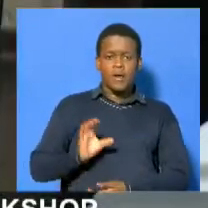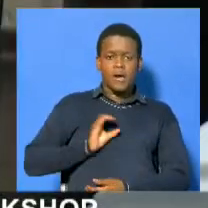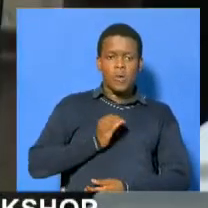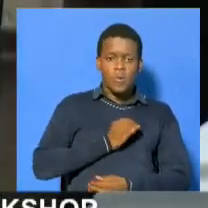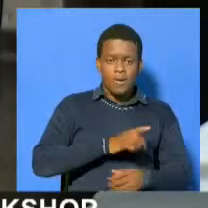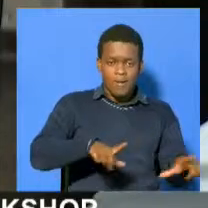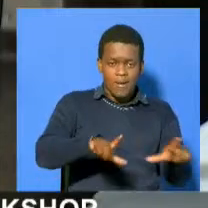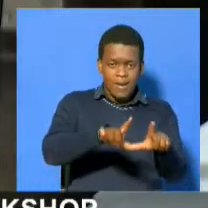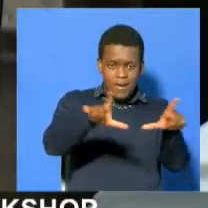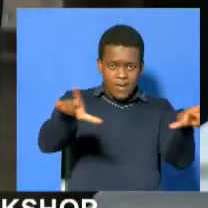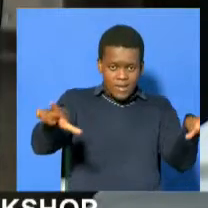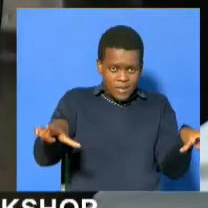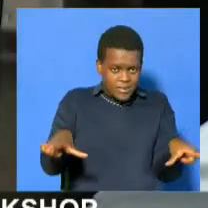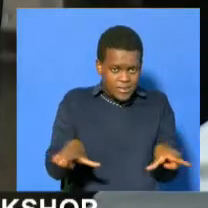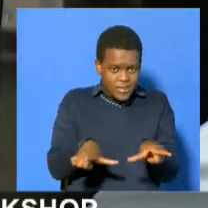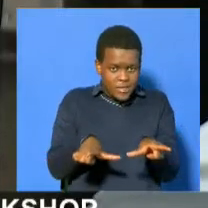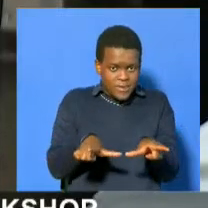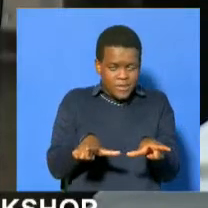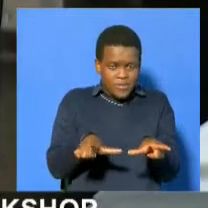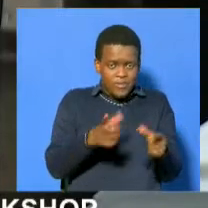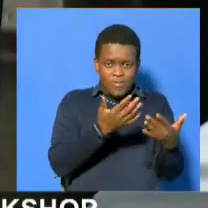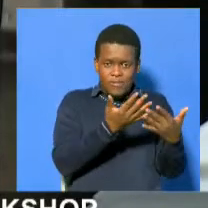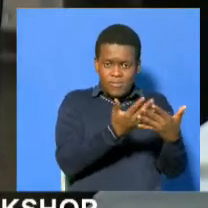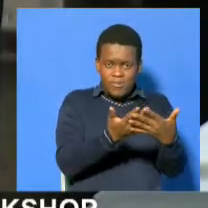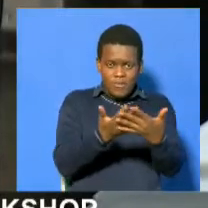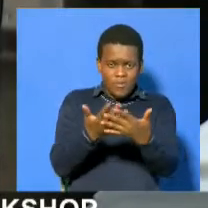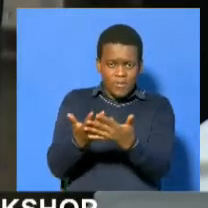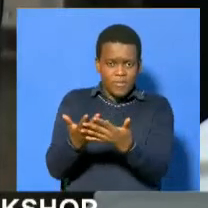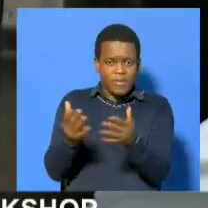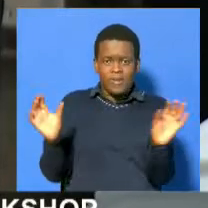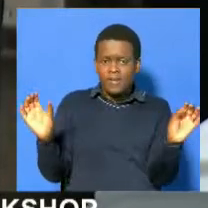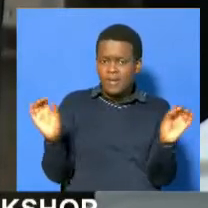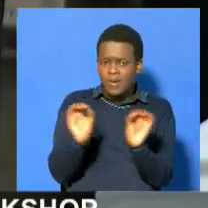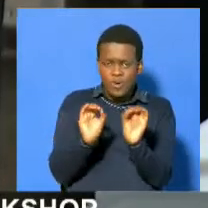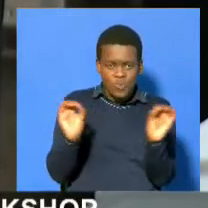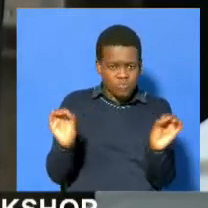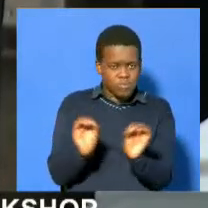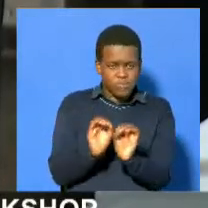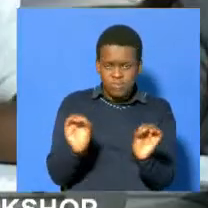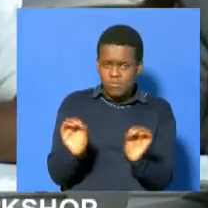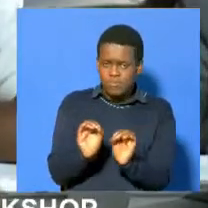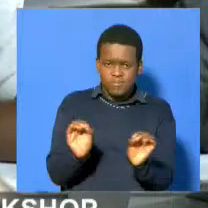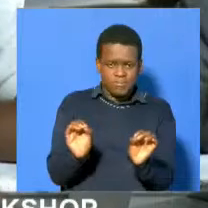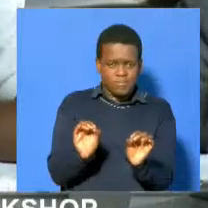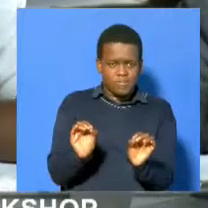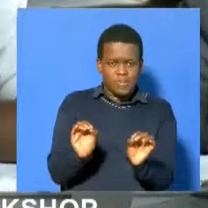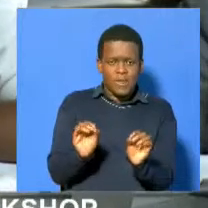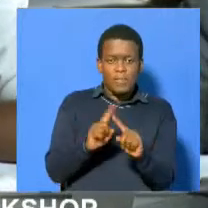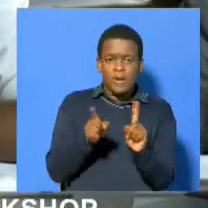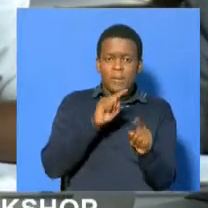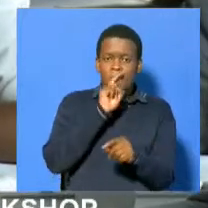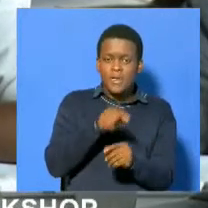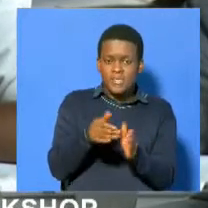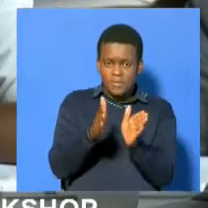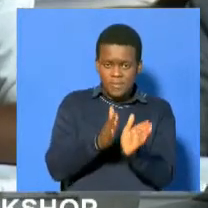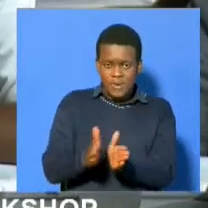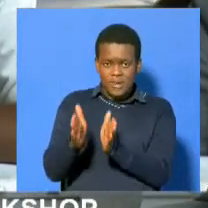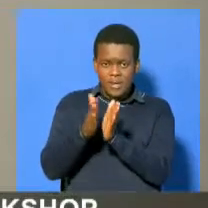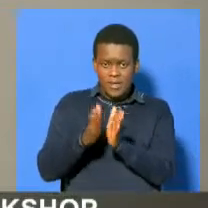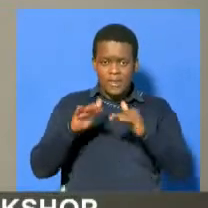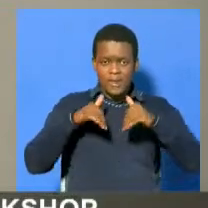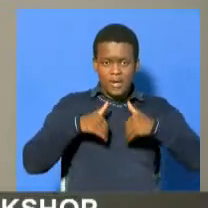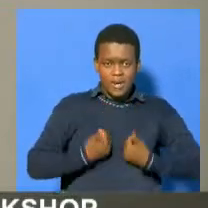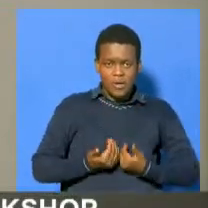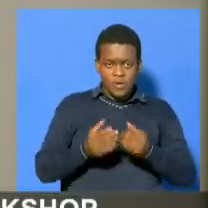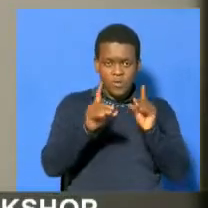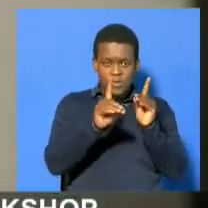ntse ga ja re tele re o ye ba tsagi ri tula ga ntse ro tla go fa go pele re ka dira ya ka ye mo ba le ka go tsa go